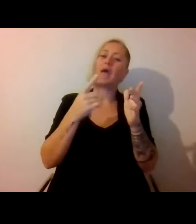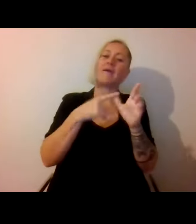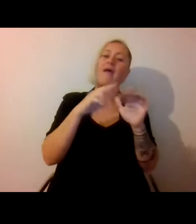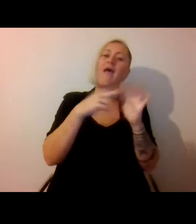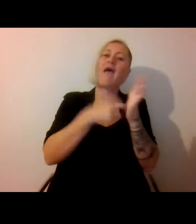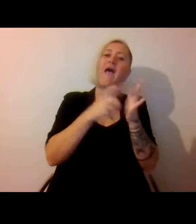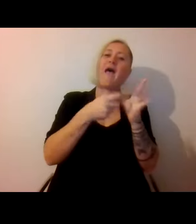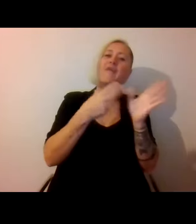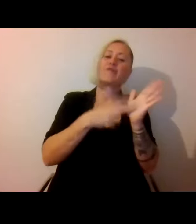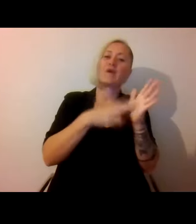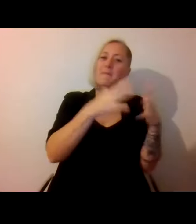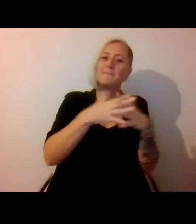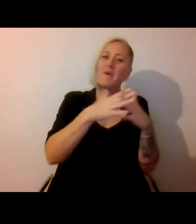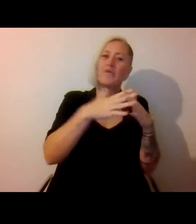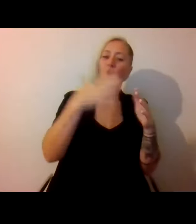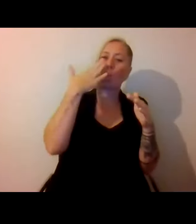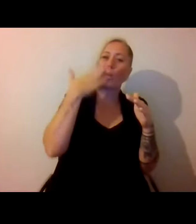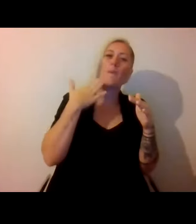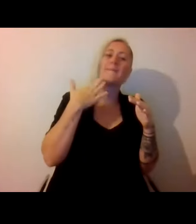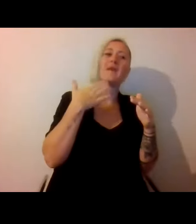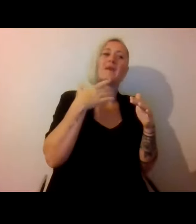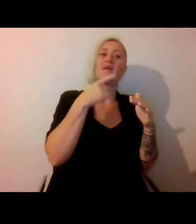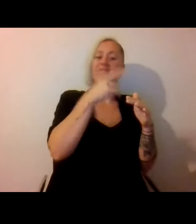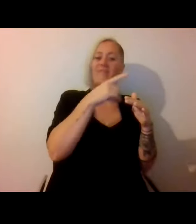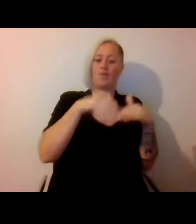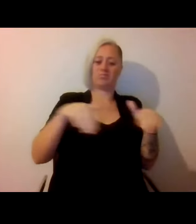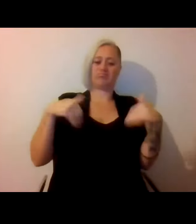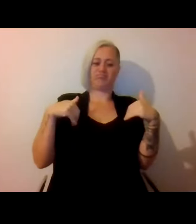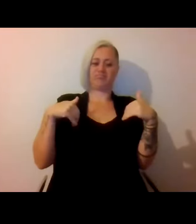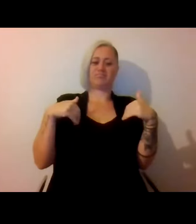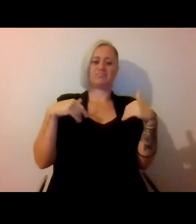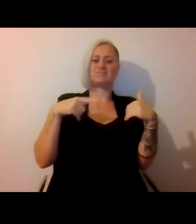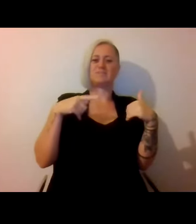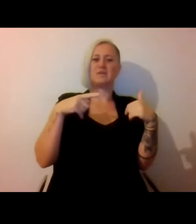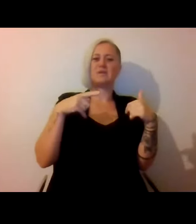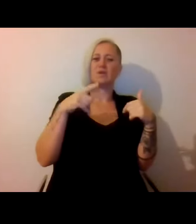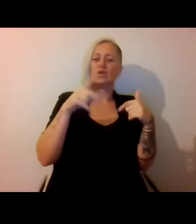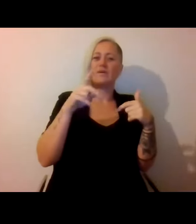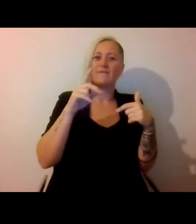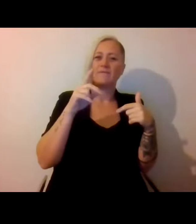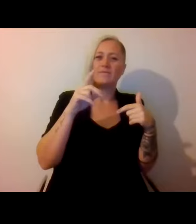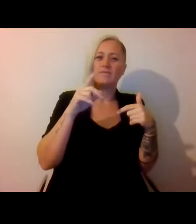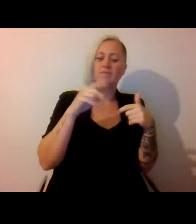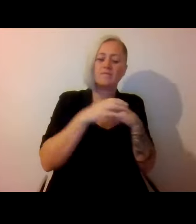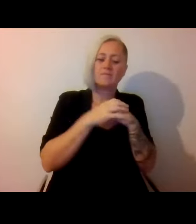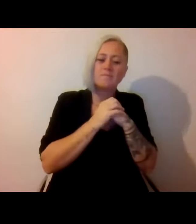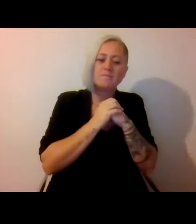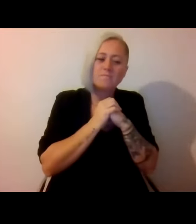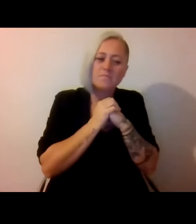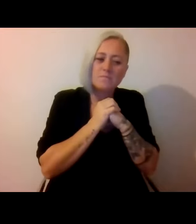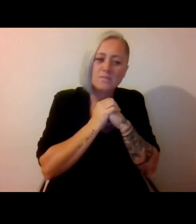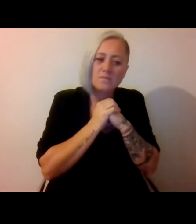historically speaking. They will hold themselves back. If you see one going ahead and say, no, you should stay in your role as you were